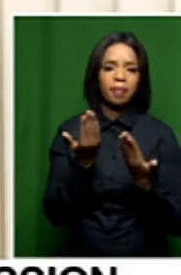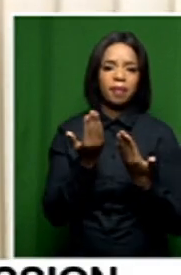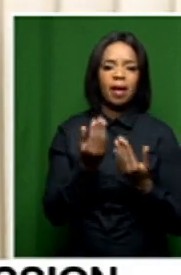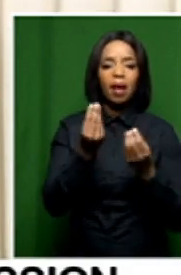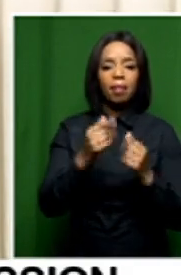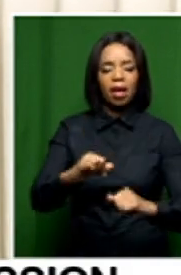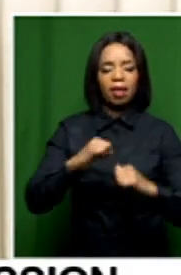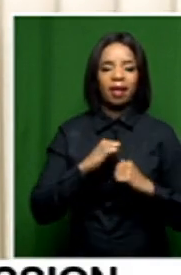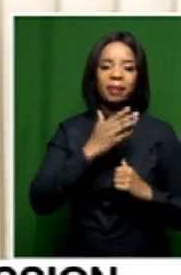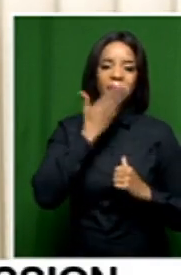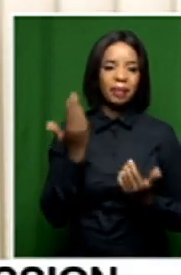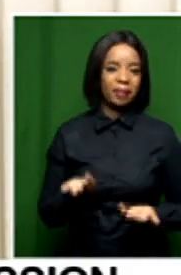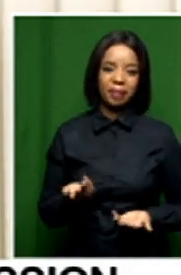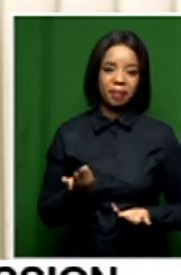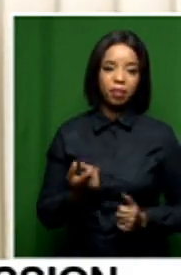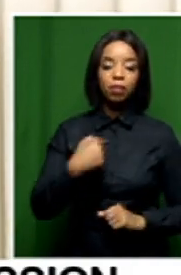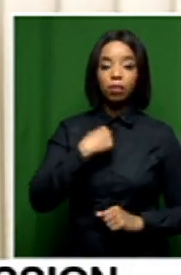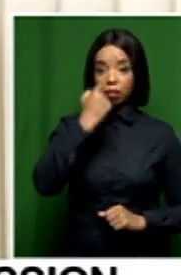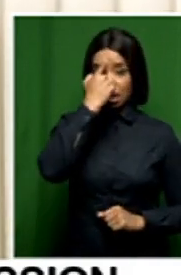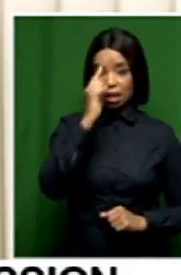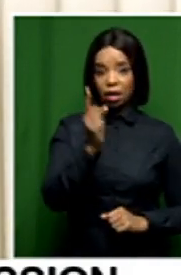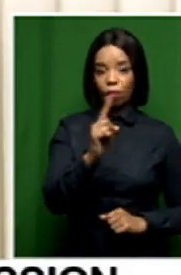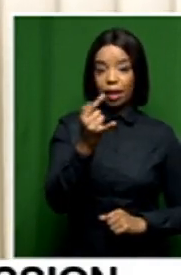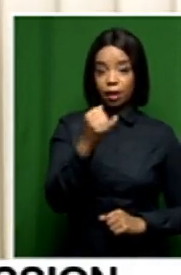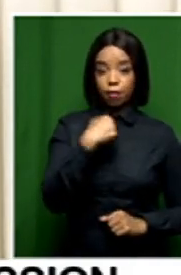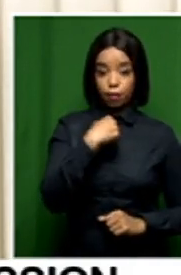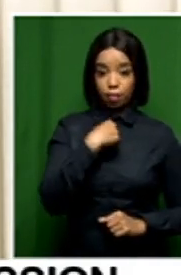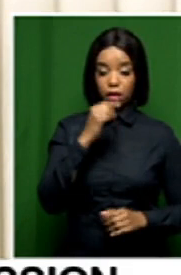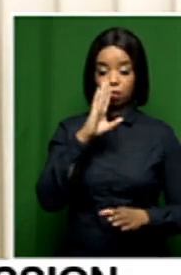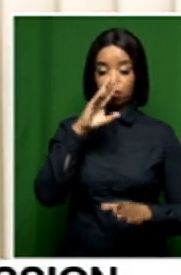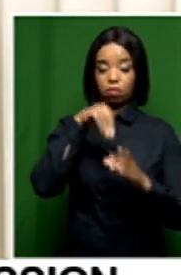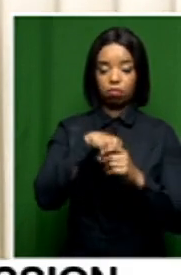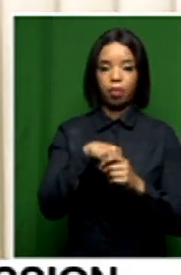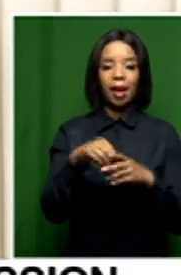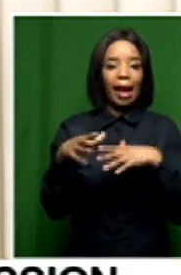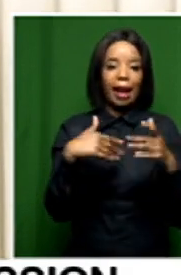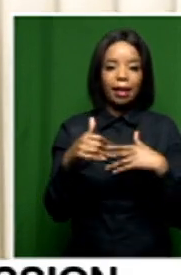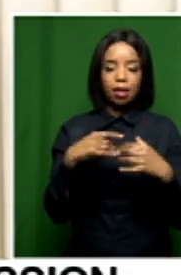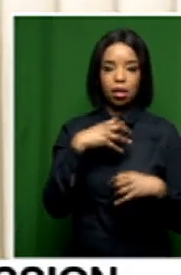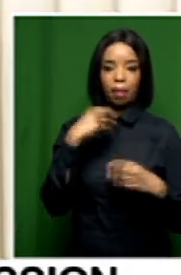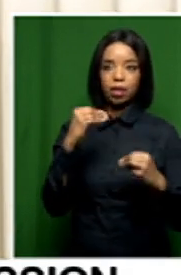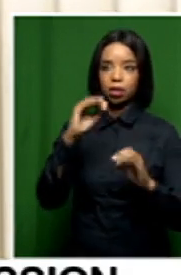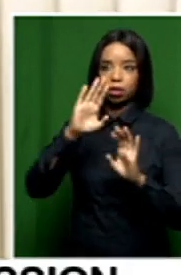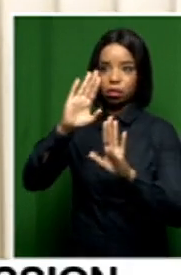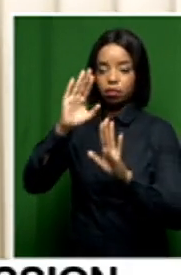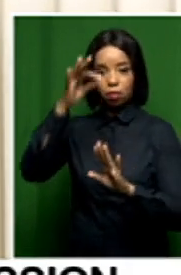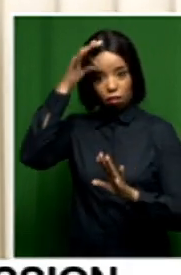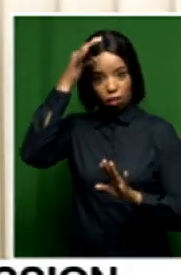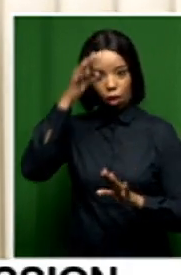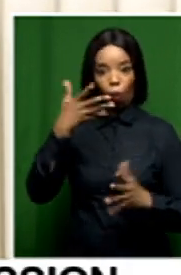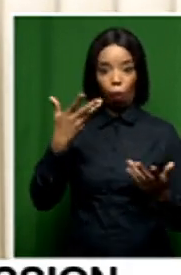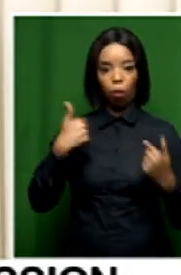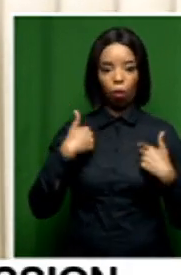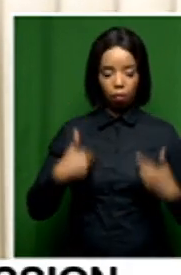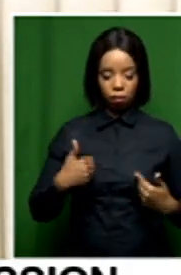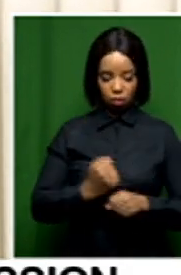think if I was at the helm of any state-owned entity, if I was at the helm of any law enforcement agencies, if I